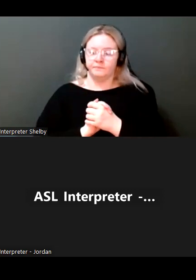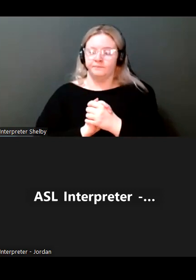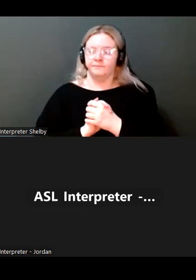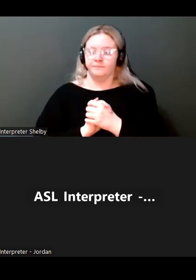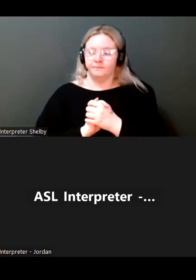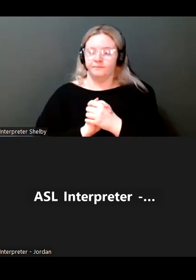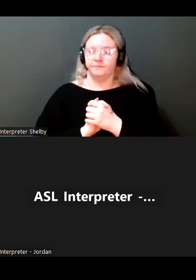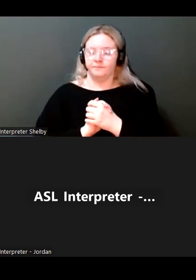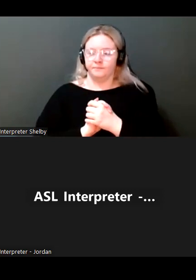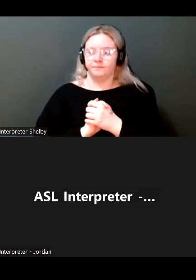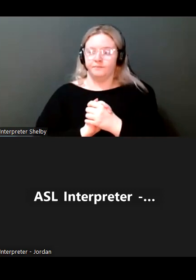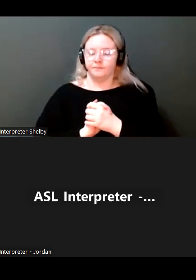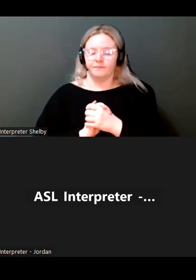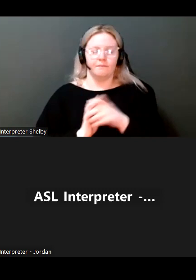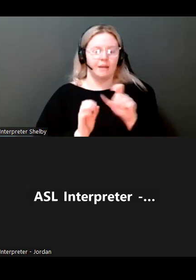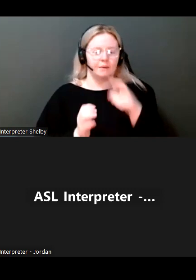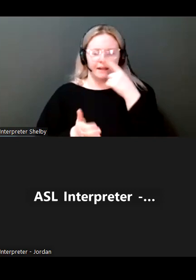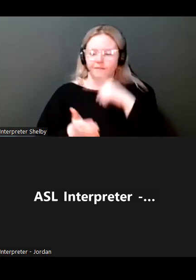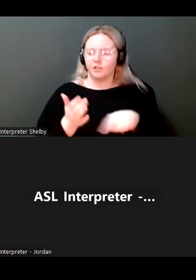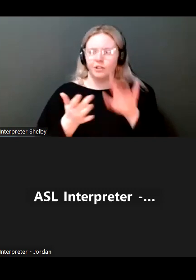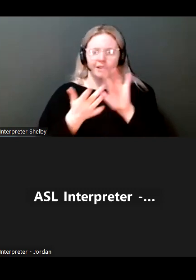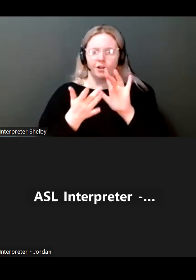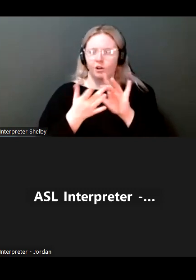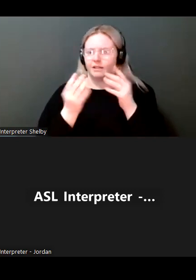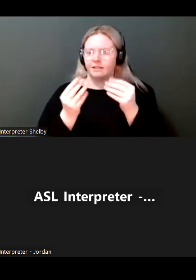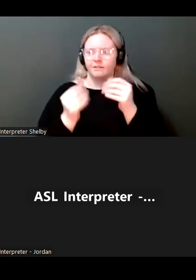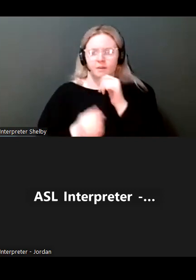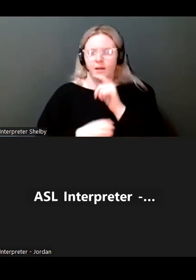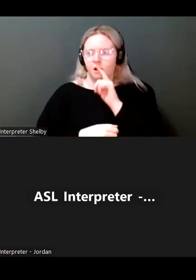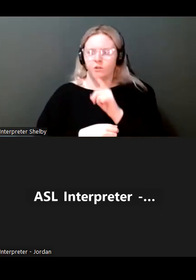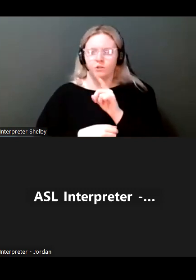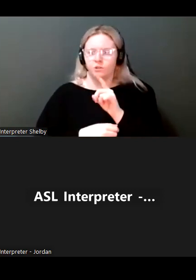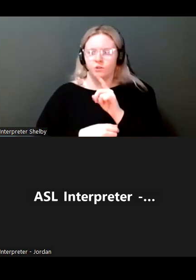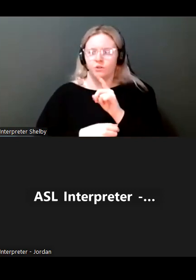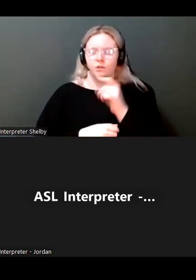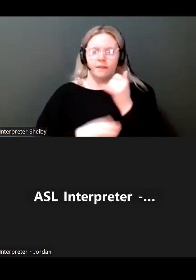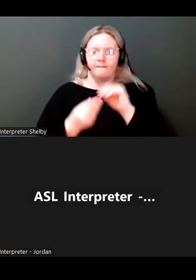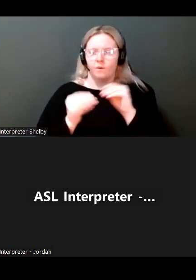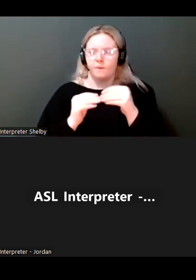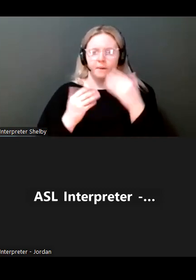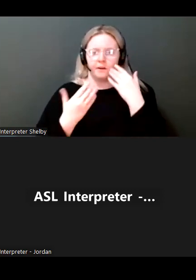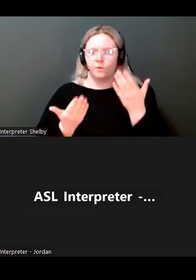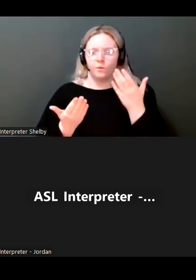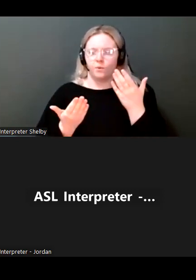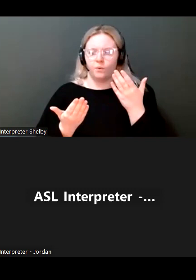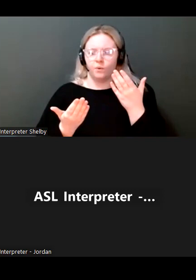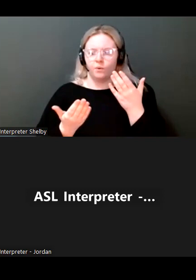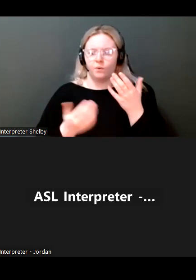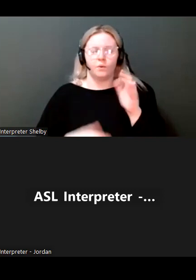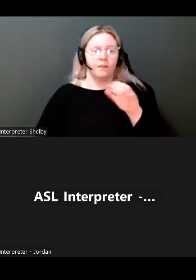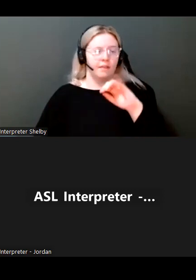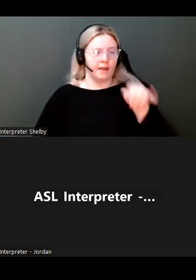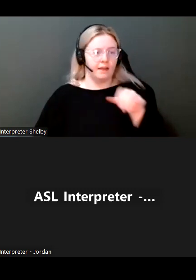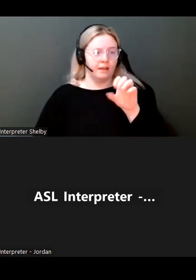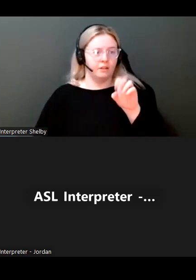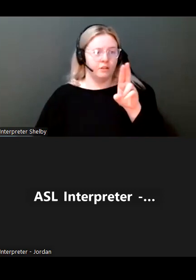and I would have to look up the contact information. I'm not quite sure what the number is to call right now, but Well, the Journey Project is